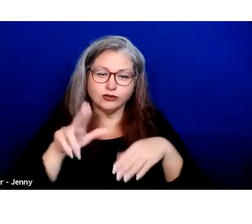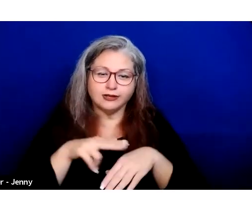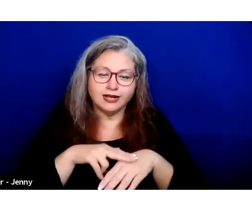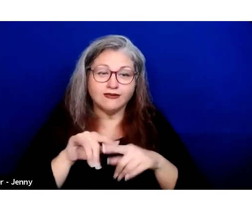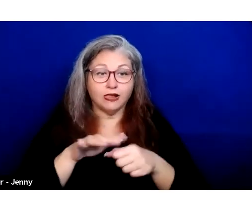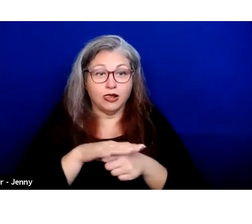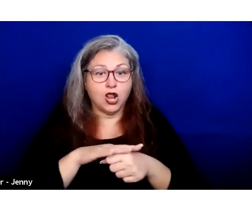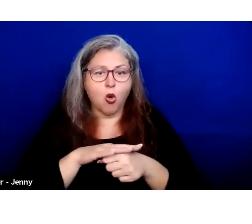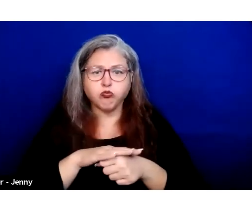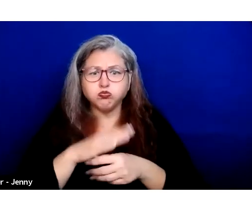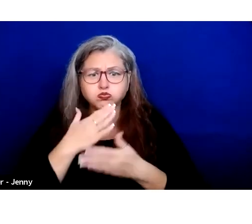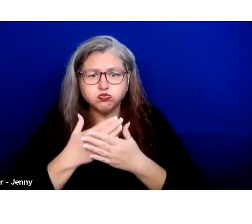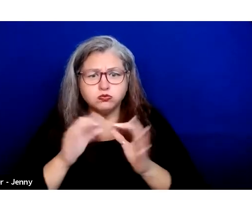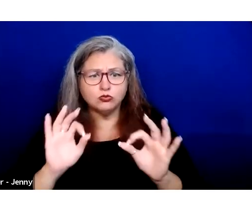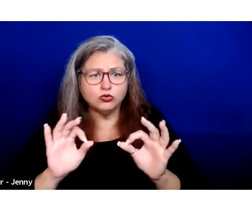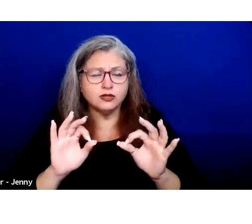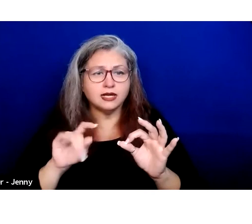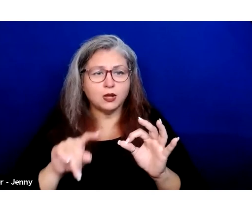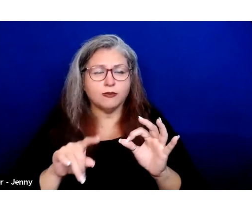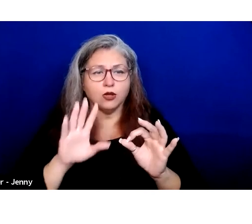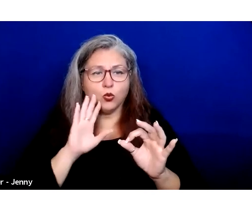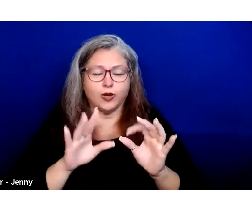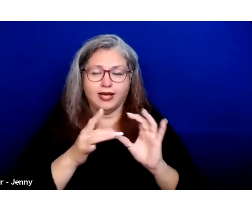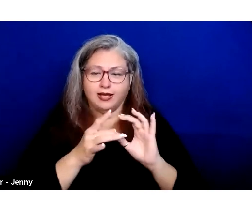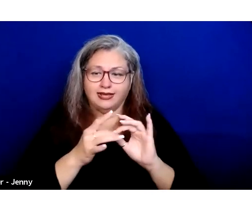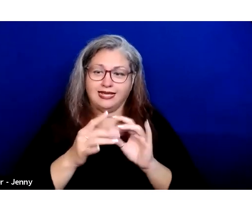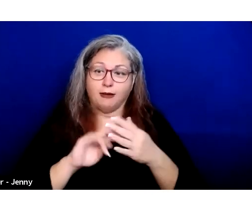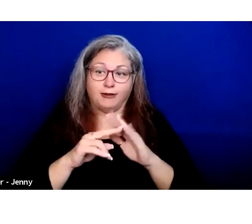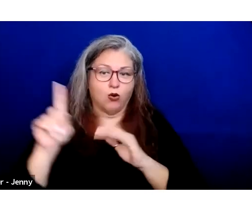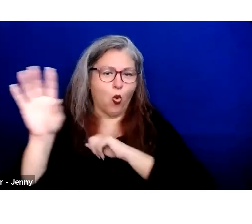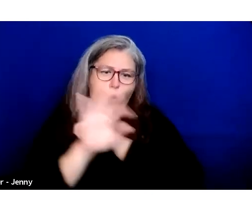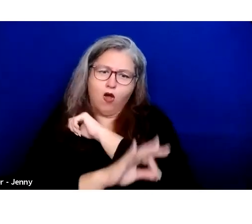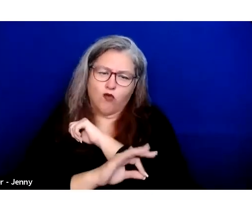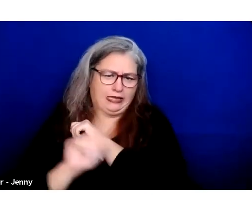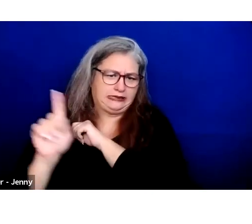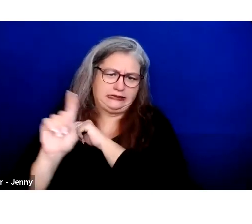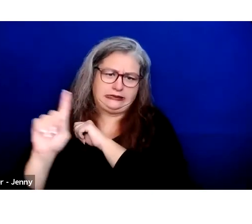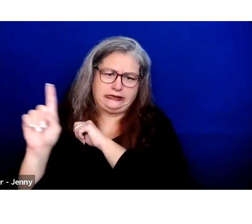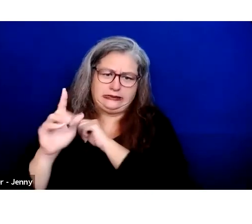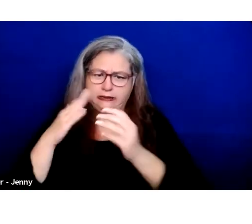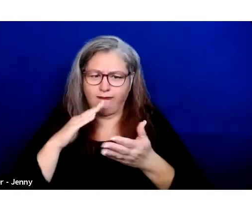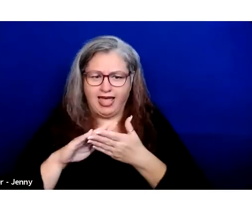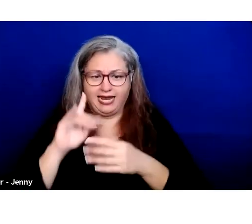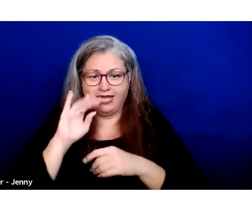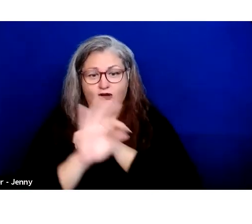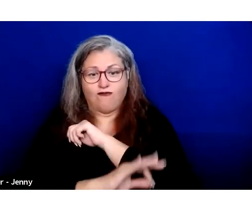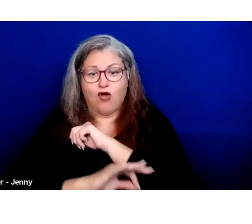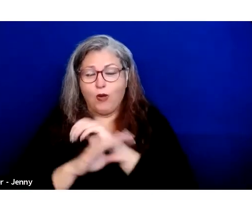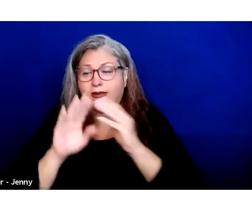is good, and then that leaves the foreign to be bad, right? So the foreign is bad, the local